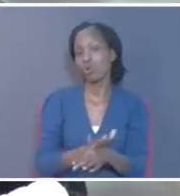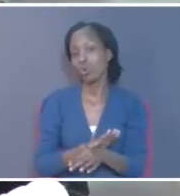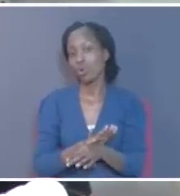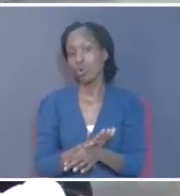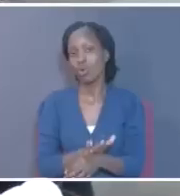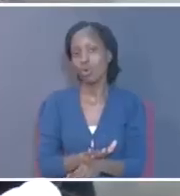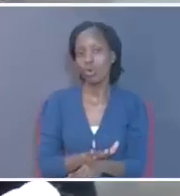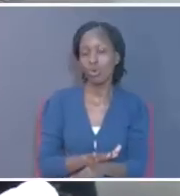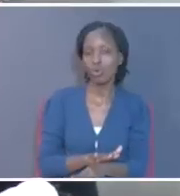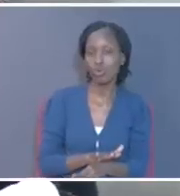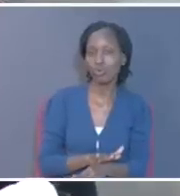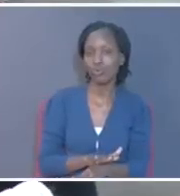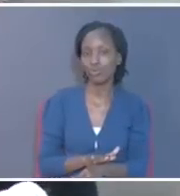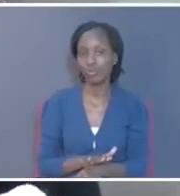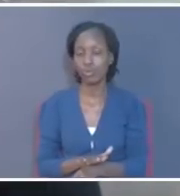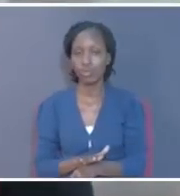umwaminifu.